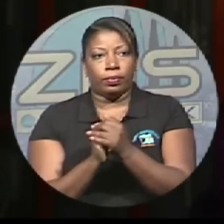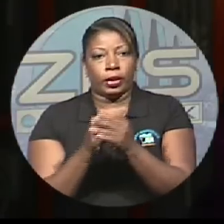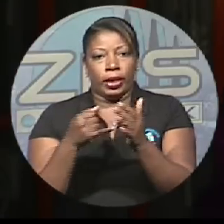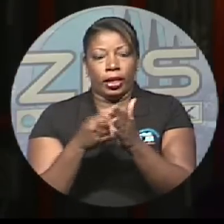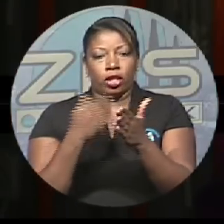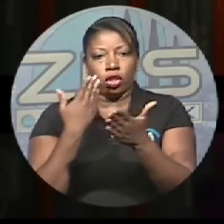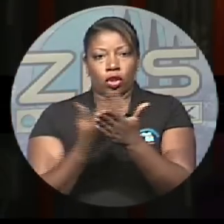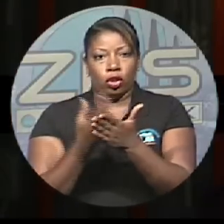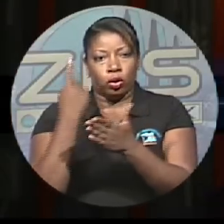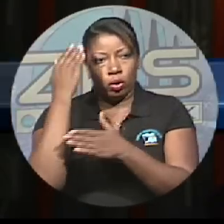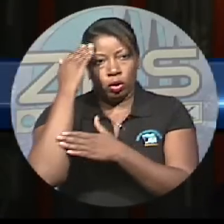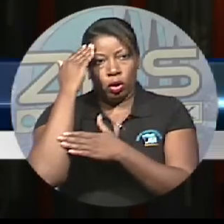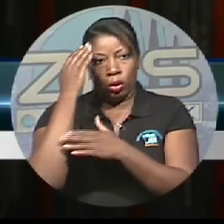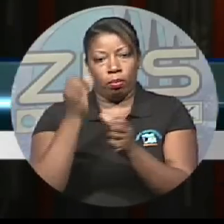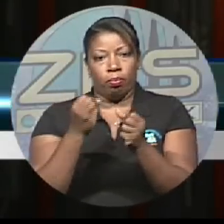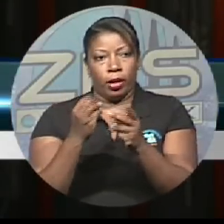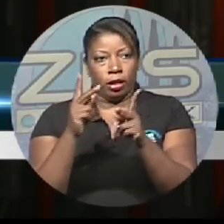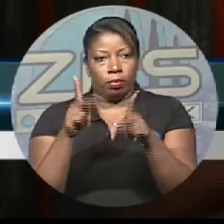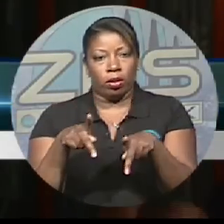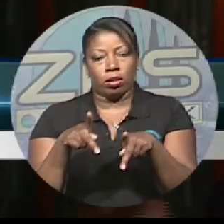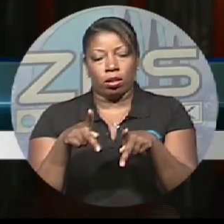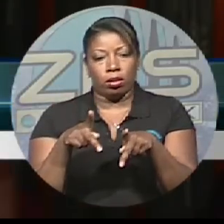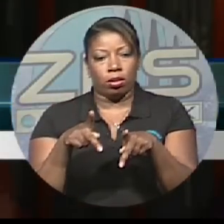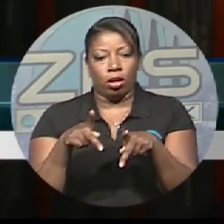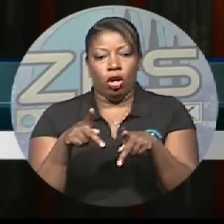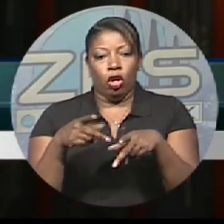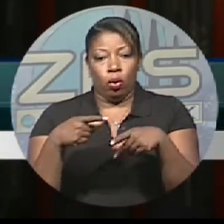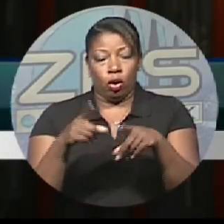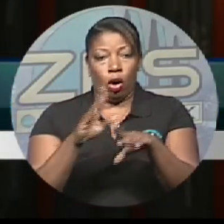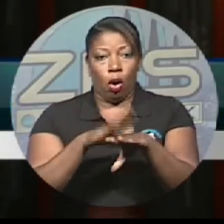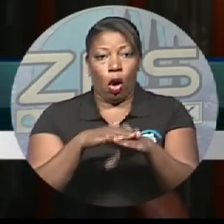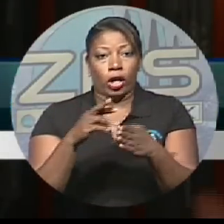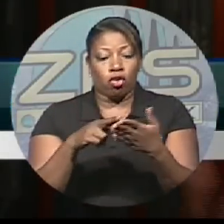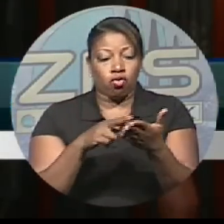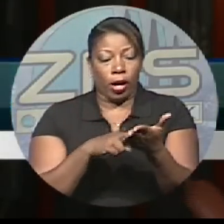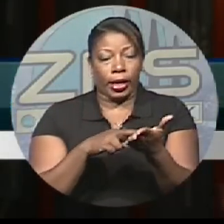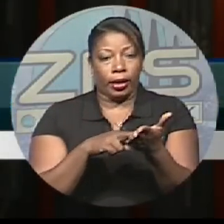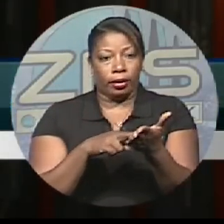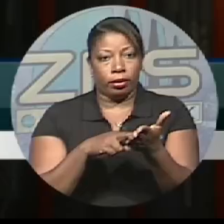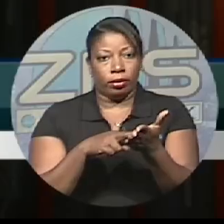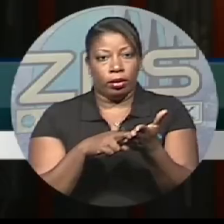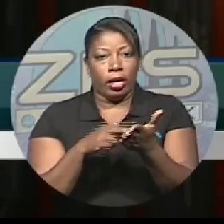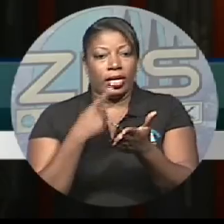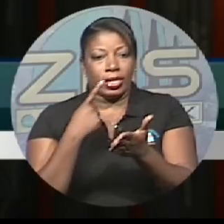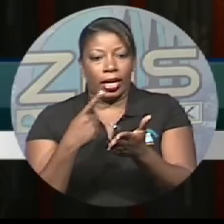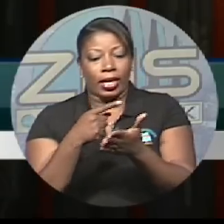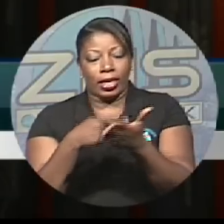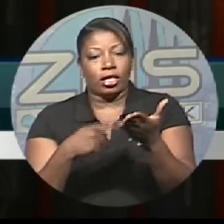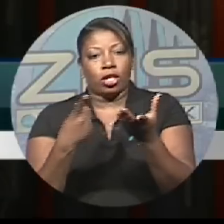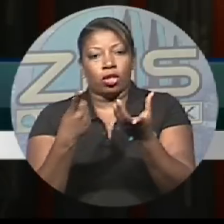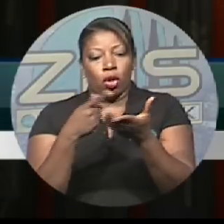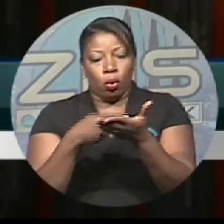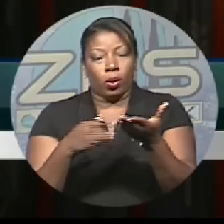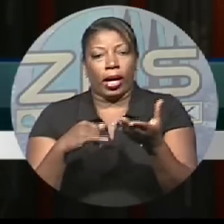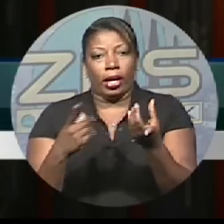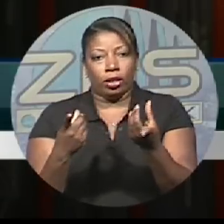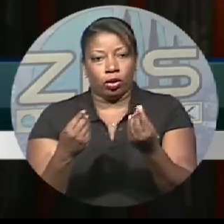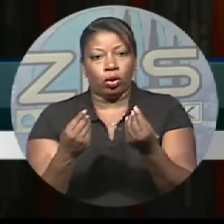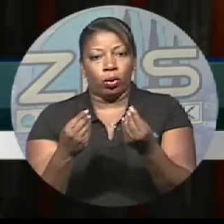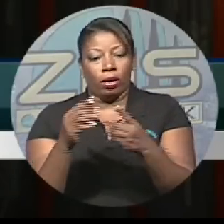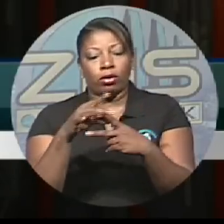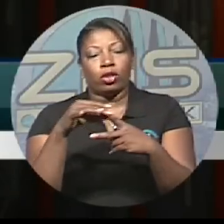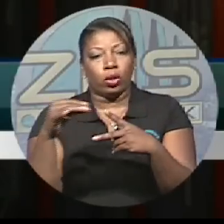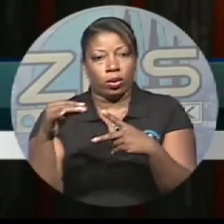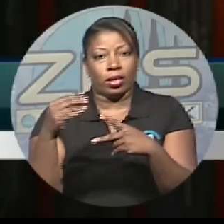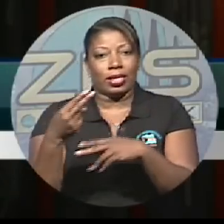that my name will go on record for others to see that this is what I have chosen, and it's